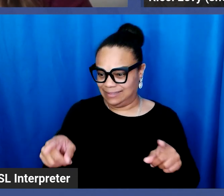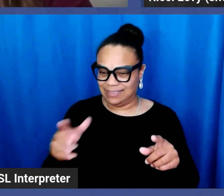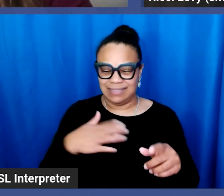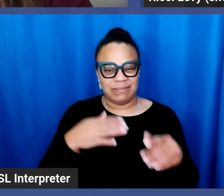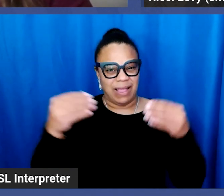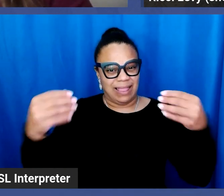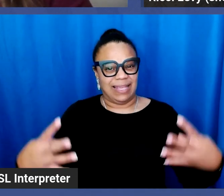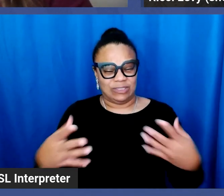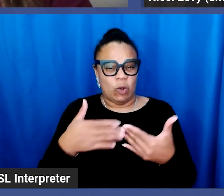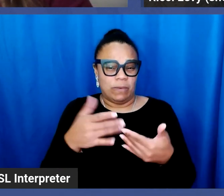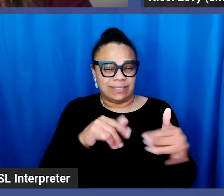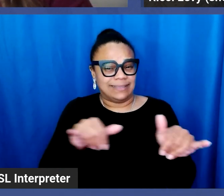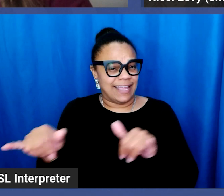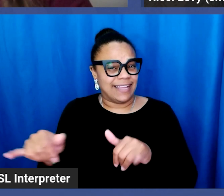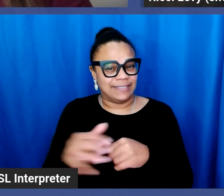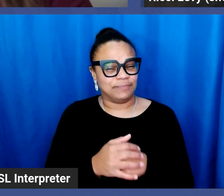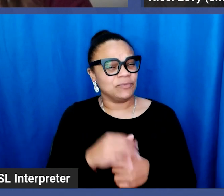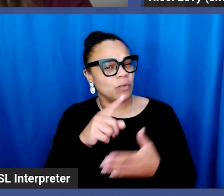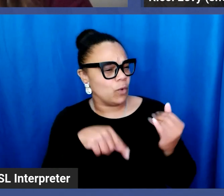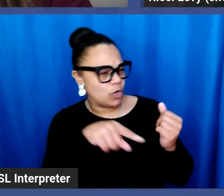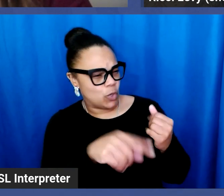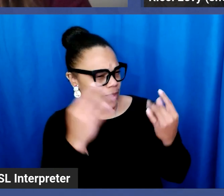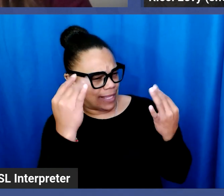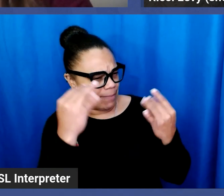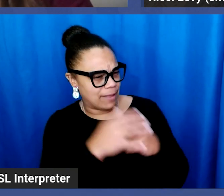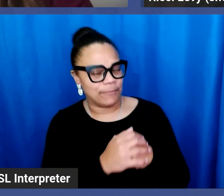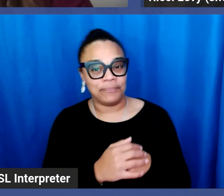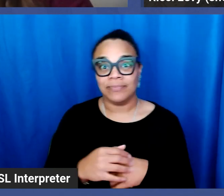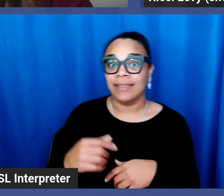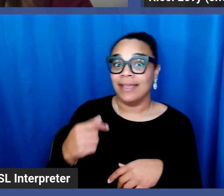Well, right now I'm thinking about, are you sleeping if